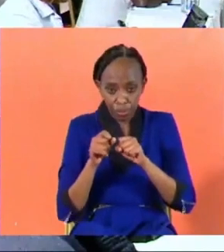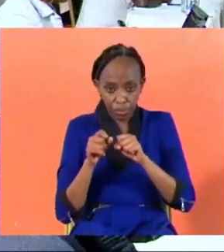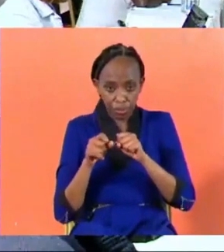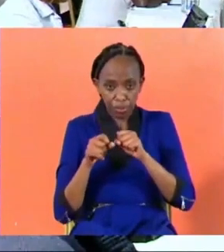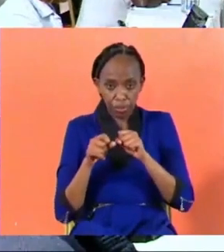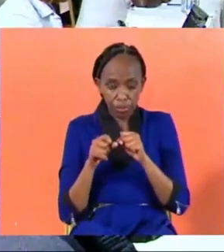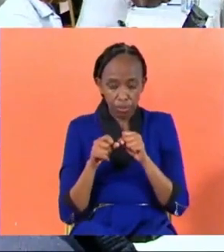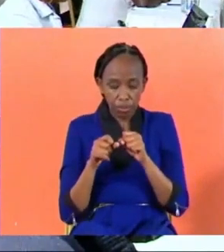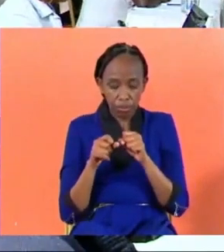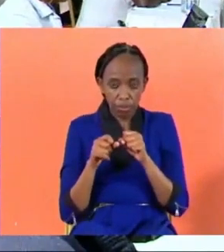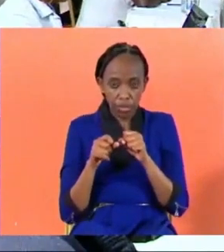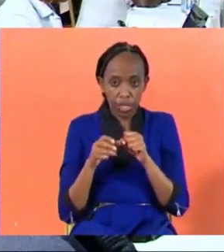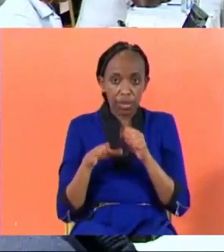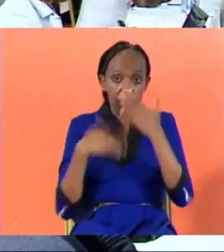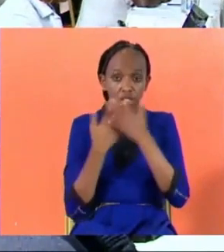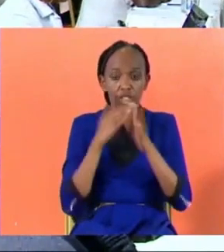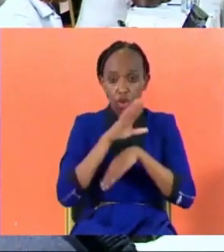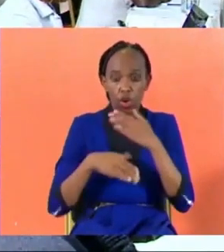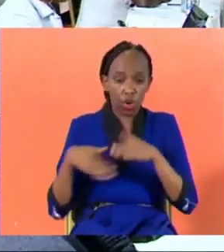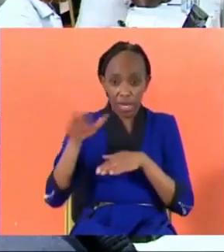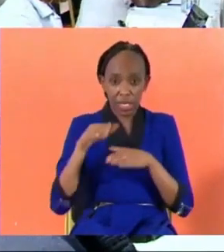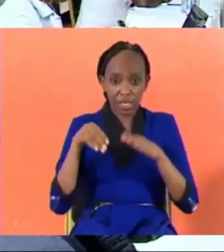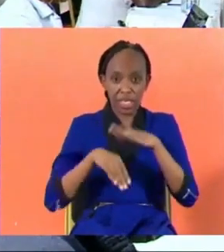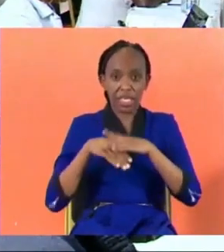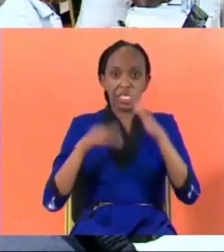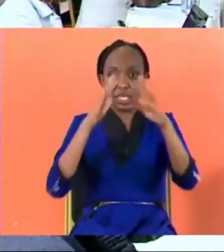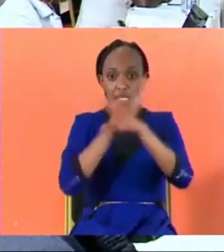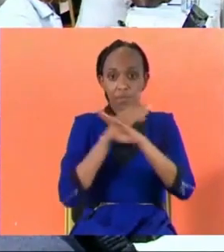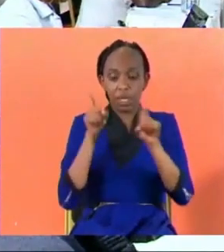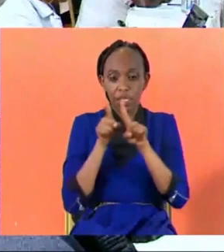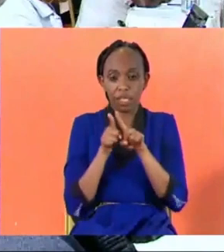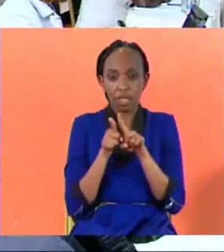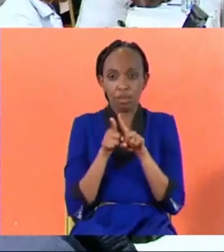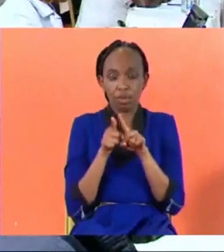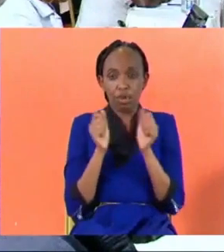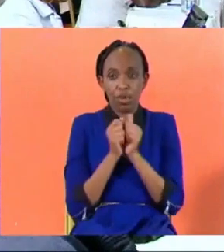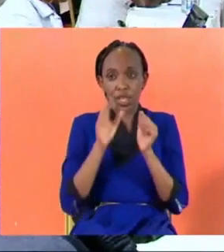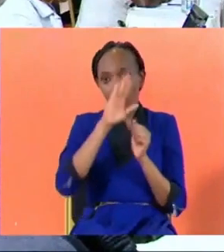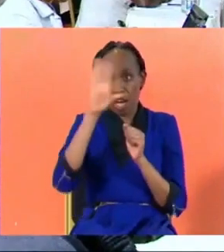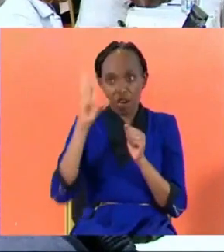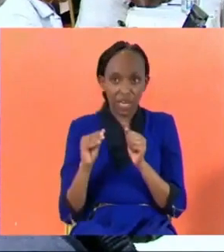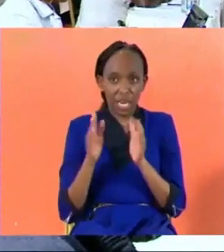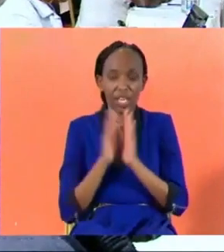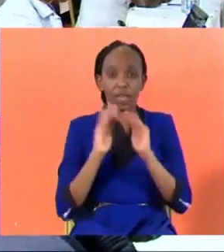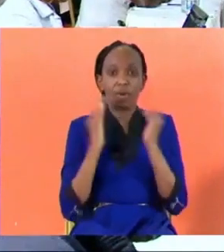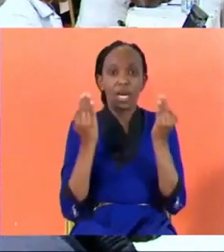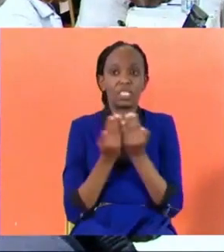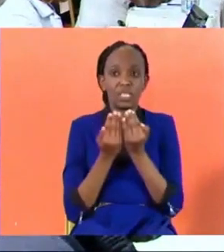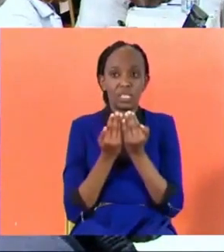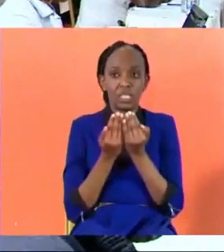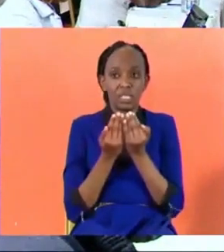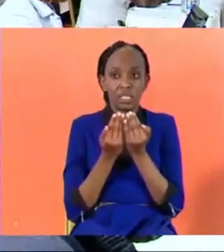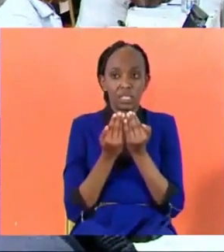reaches all corners of Zambia, and not only Zambia, also with the continent and the world at large. Give